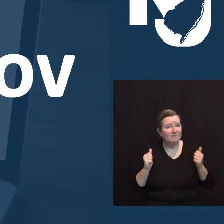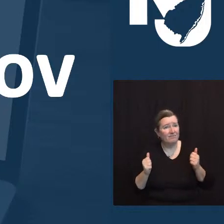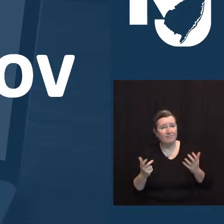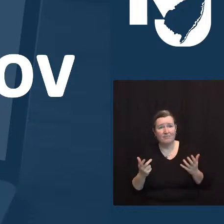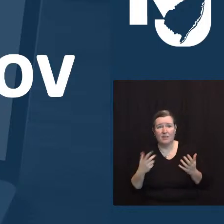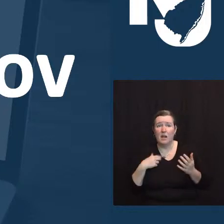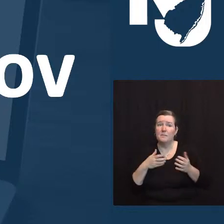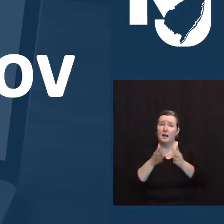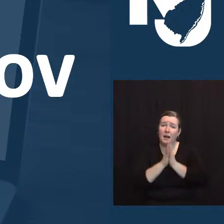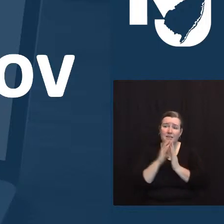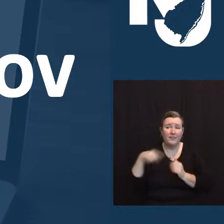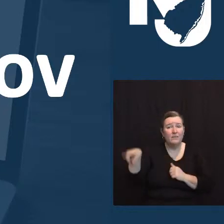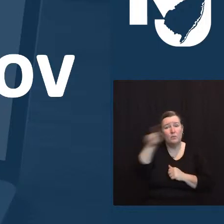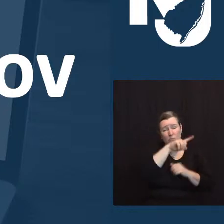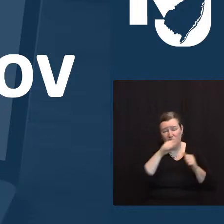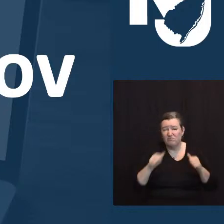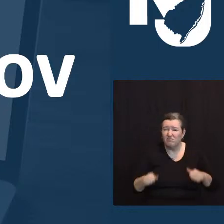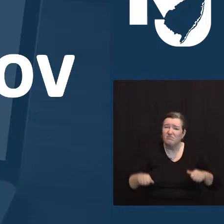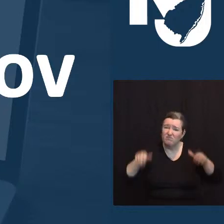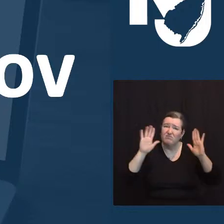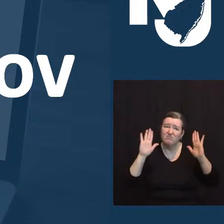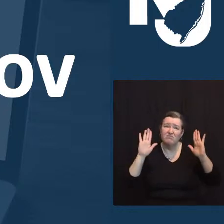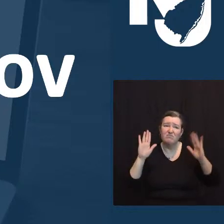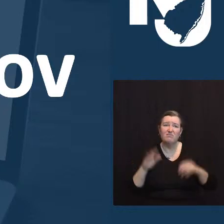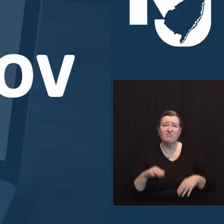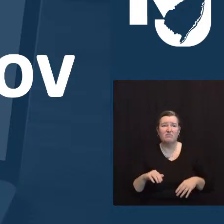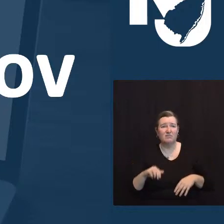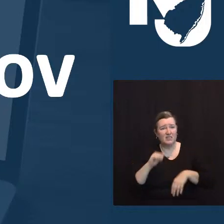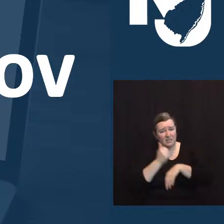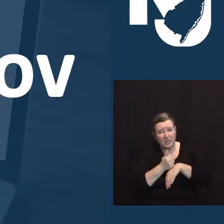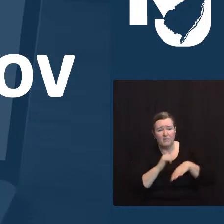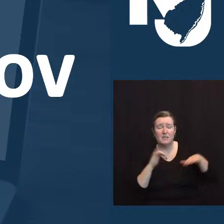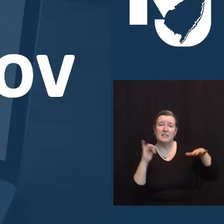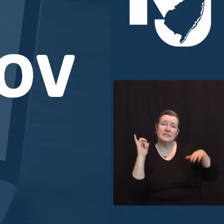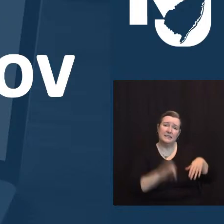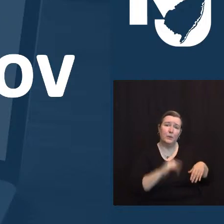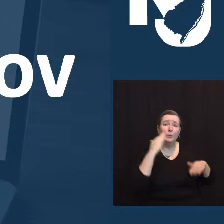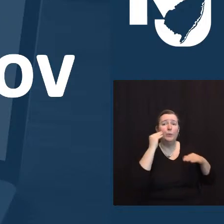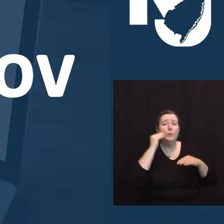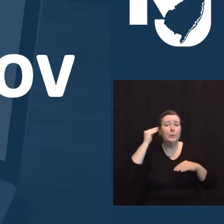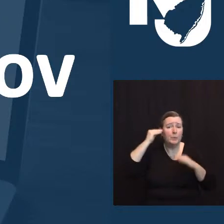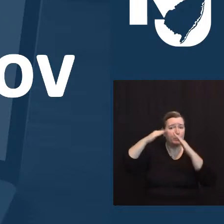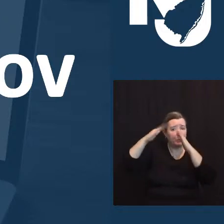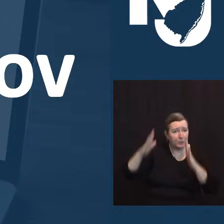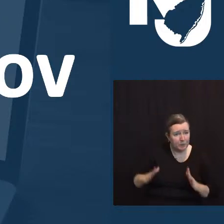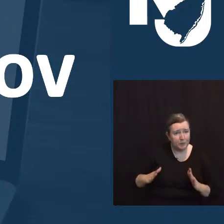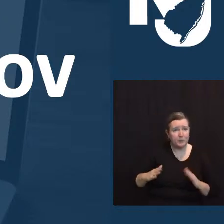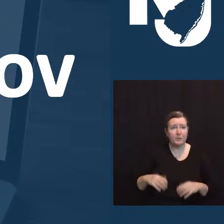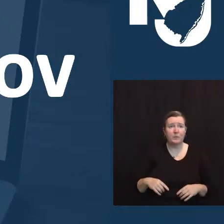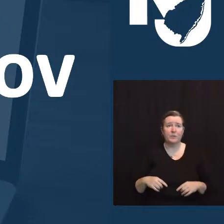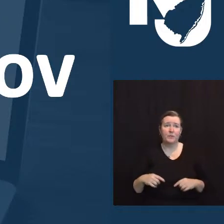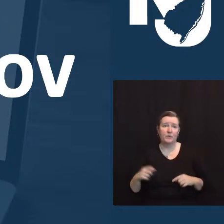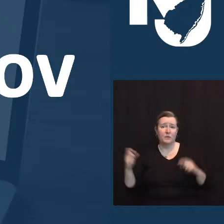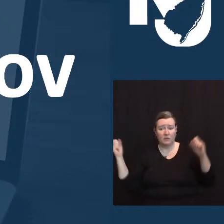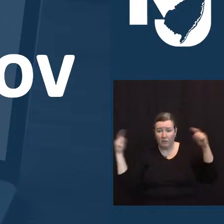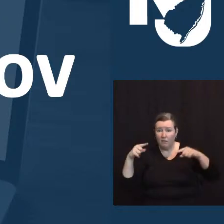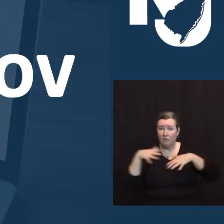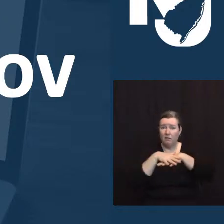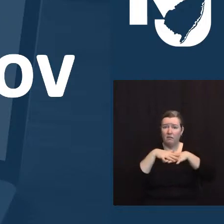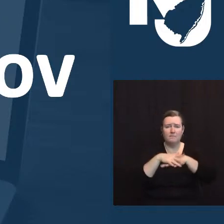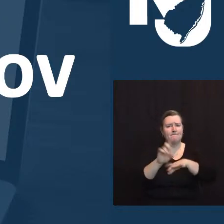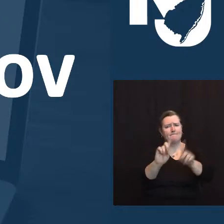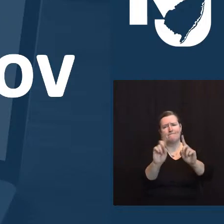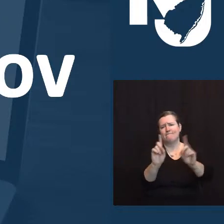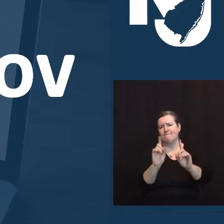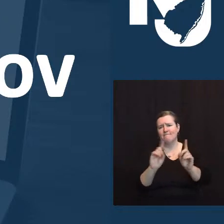statewide stay-at-home directive and prohibit residents from gathering together in large groups, even for funerals for those we lost to